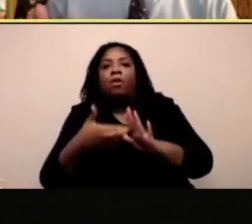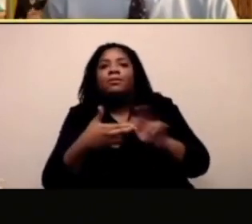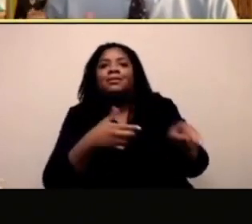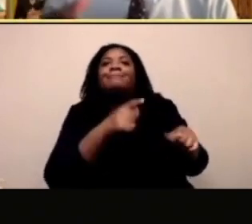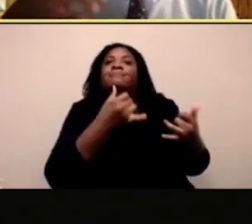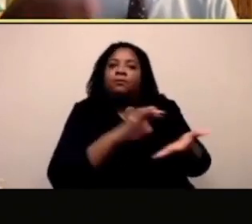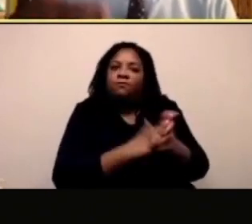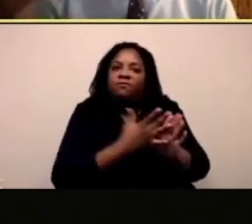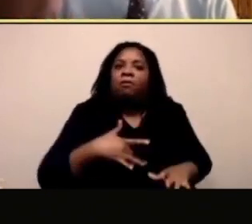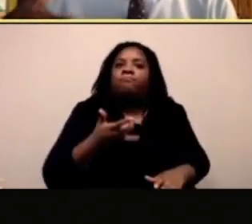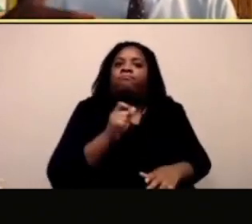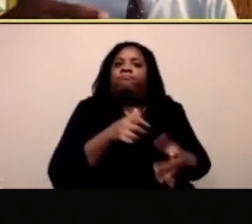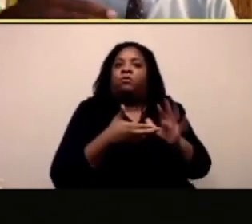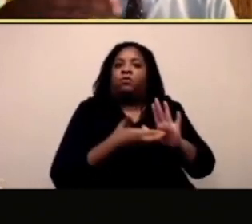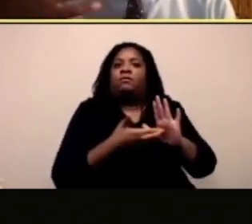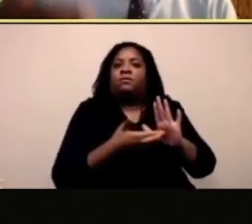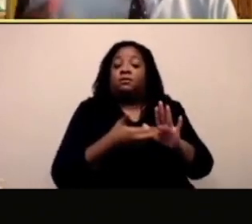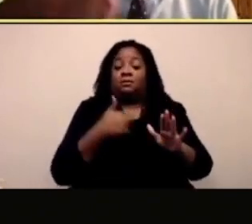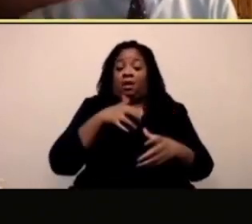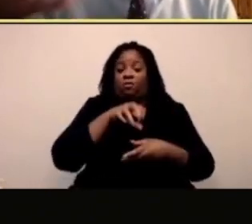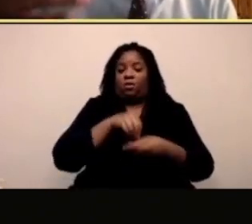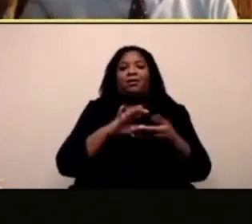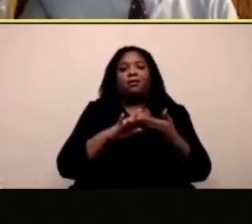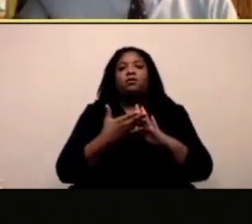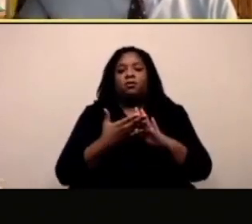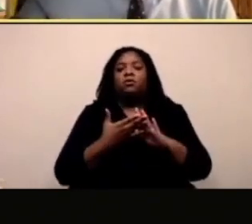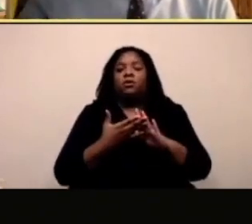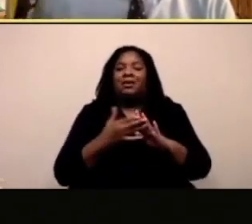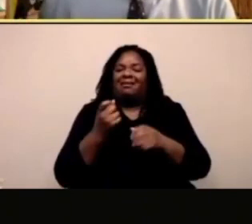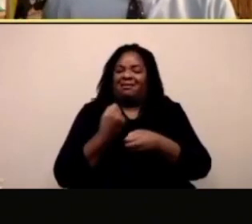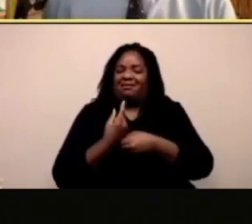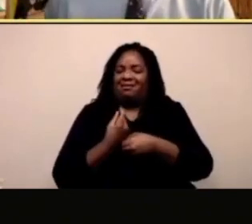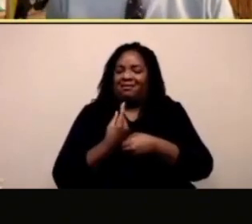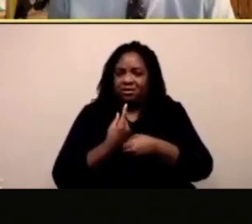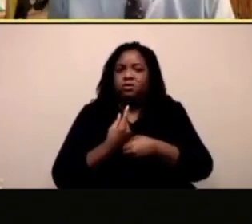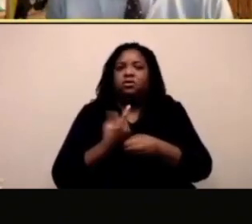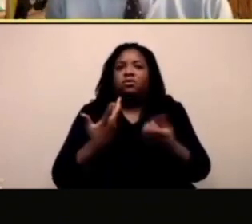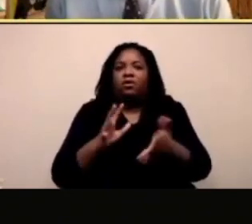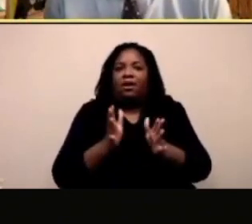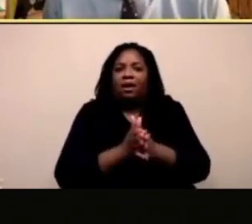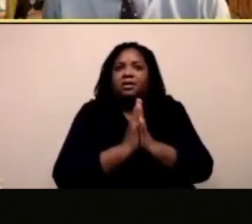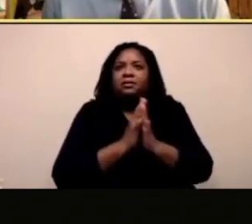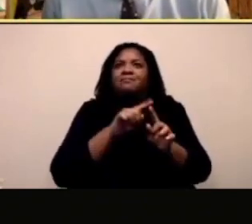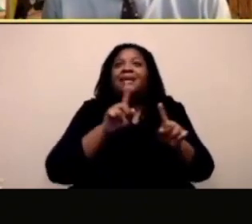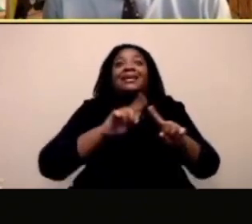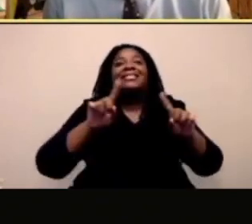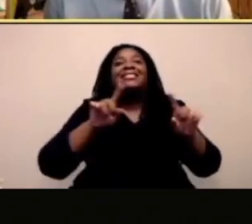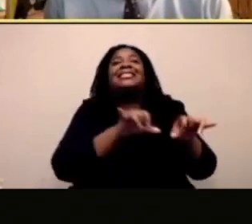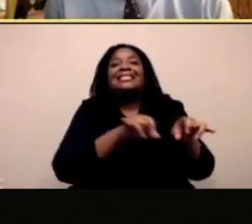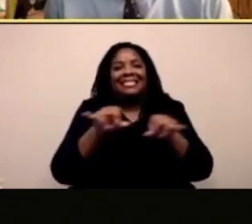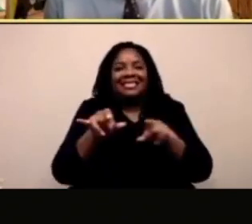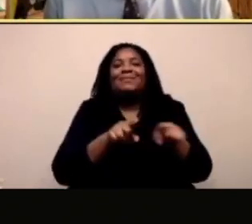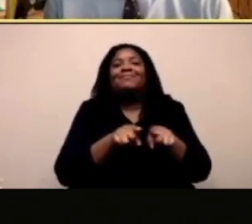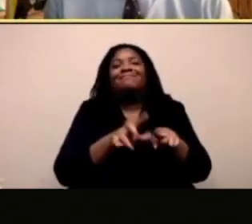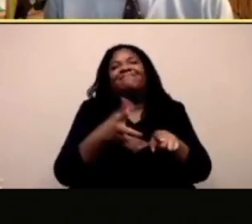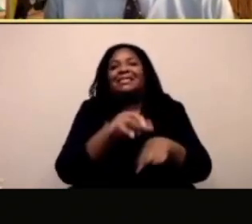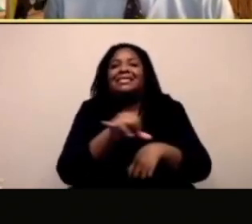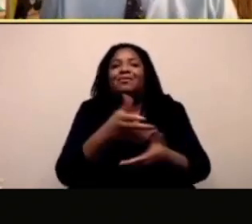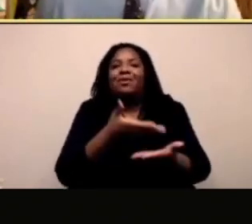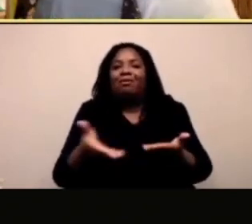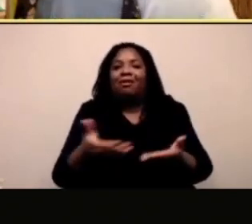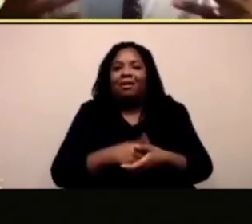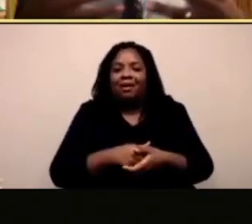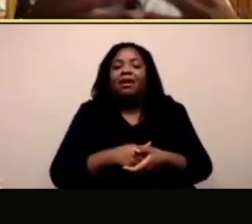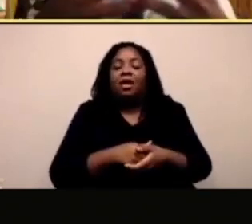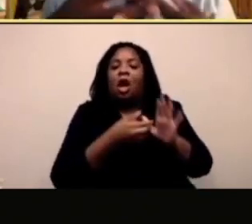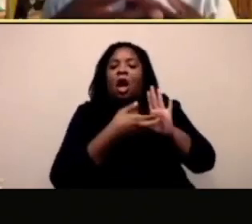get into this, I'm in this Scratch community because last year I was asked to do something very similar. I presented on